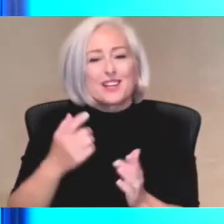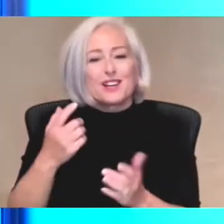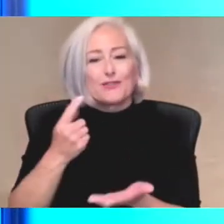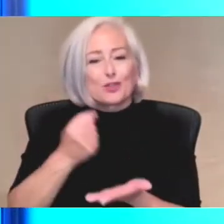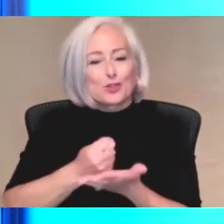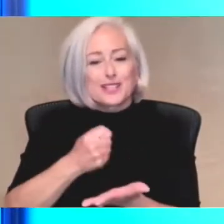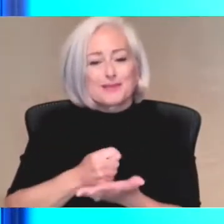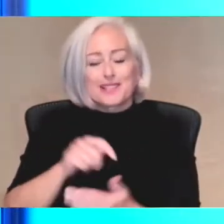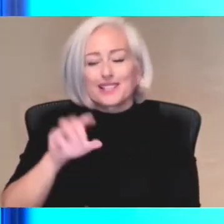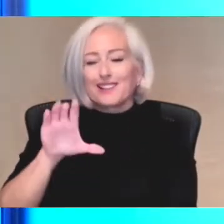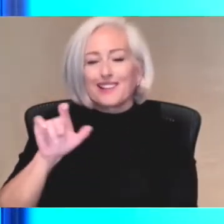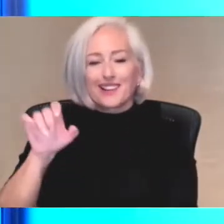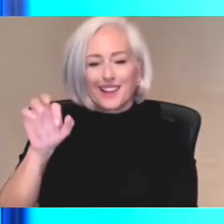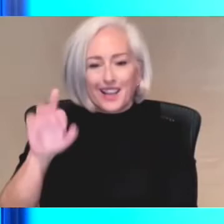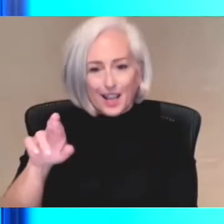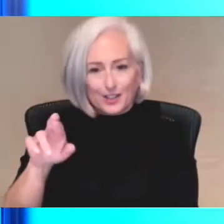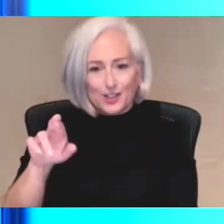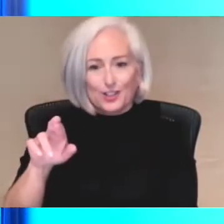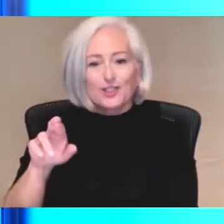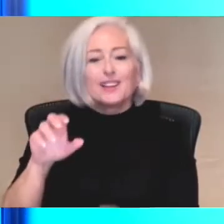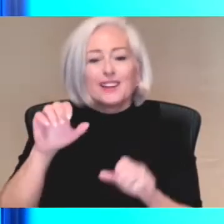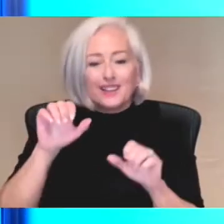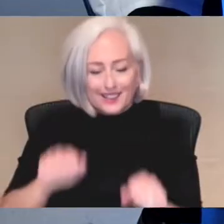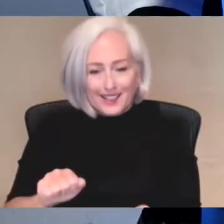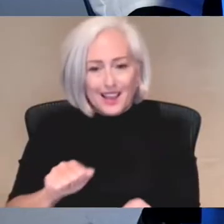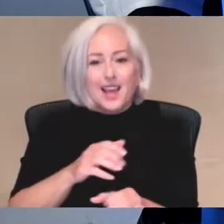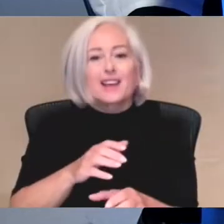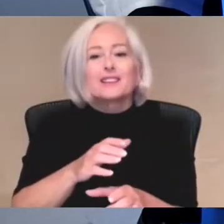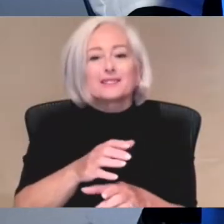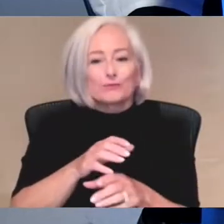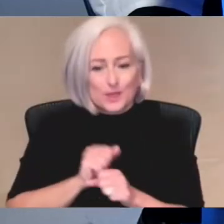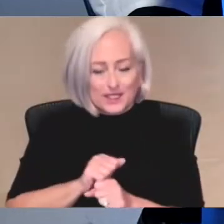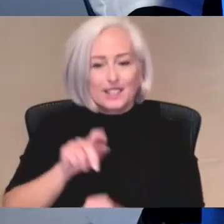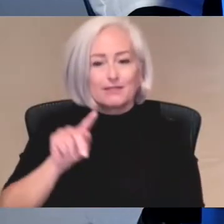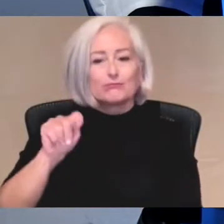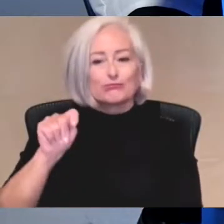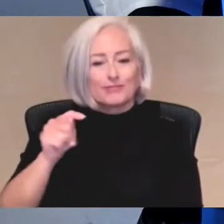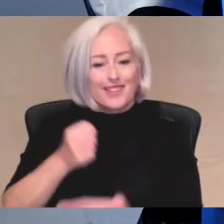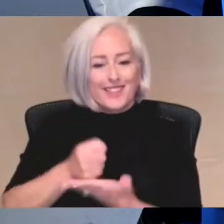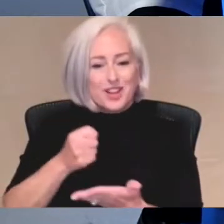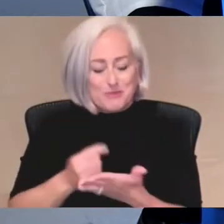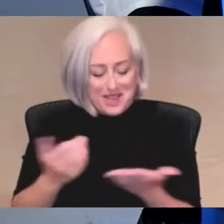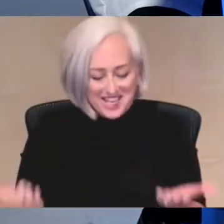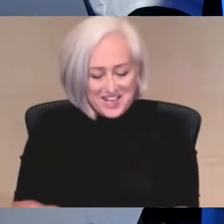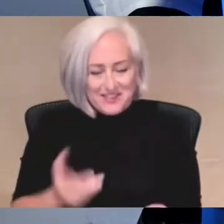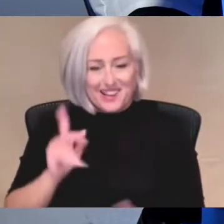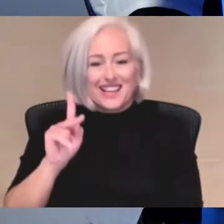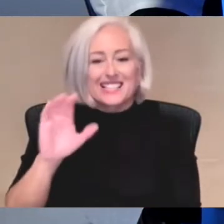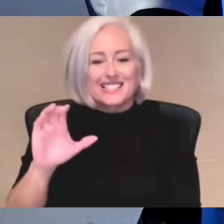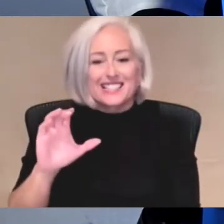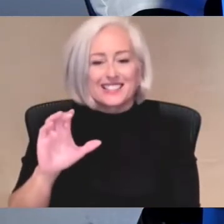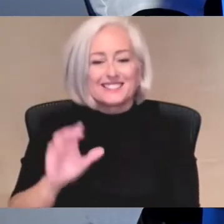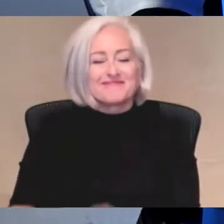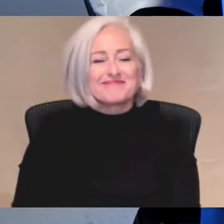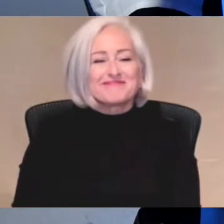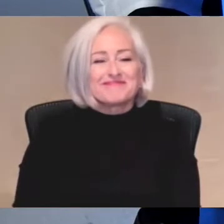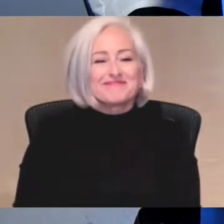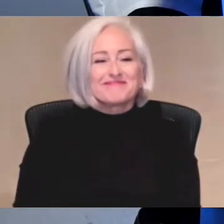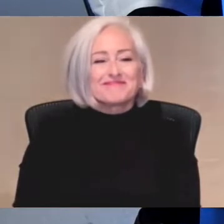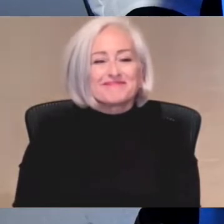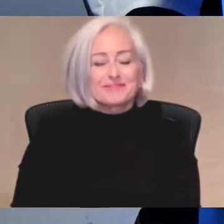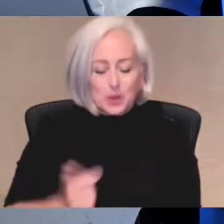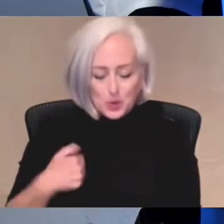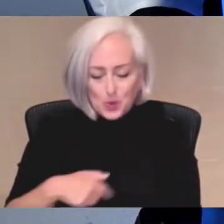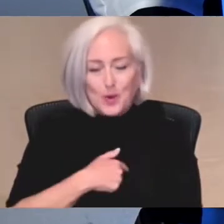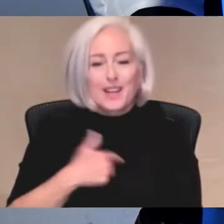able to receive that now here at home. So very hopeful. So what about